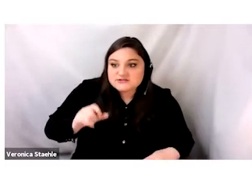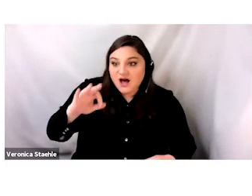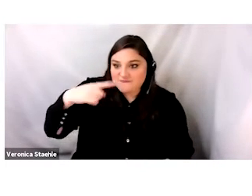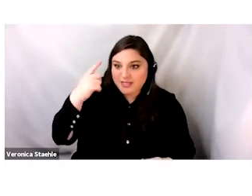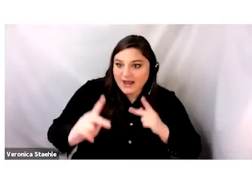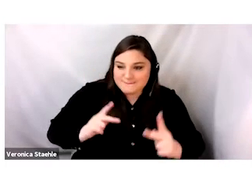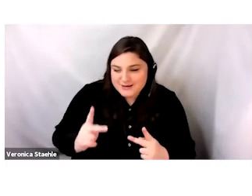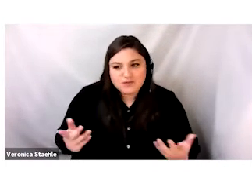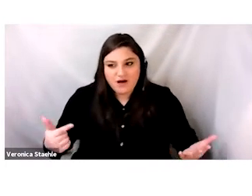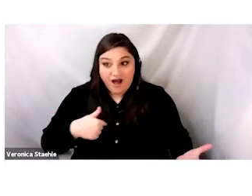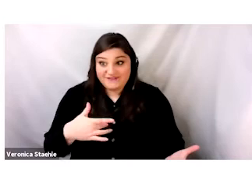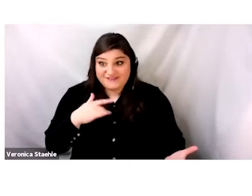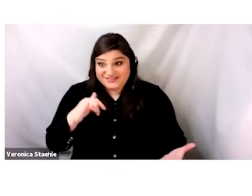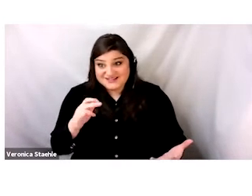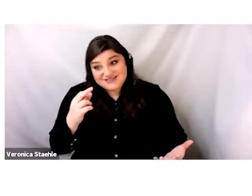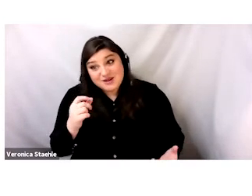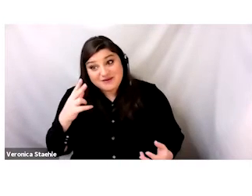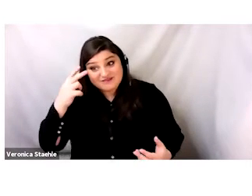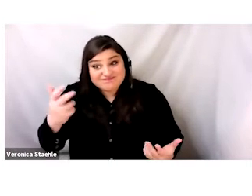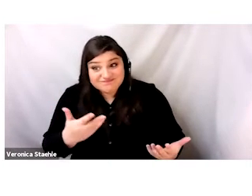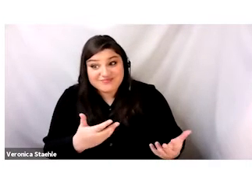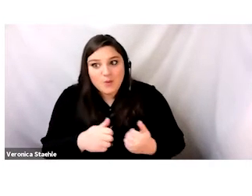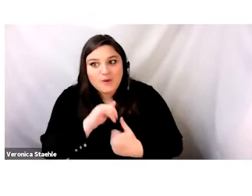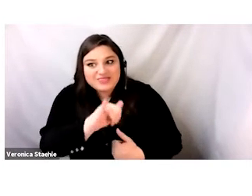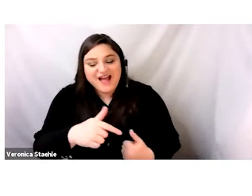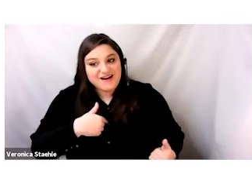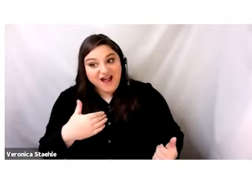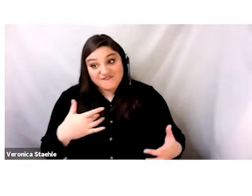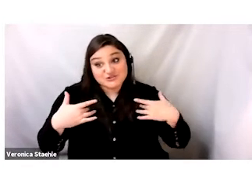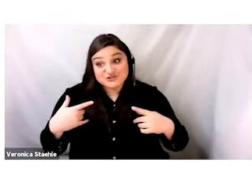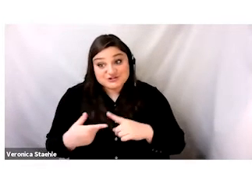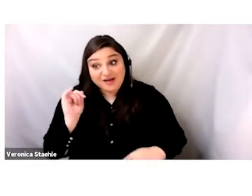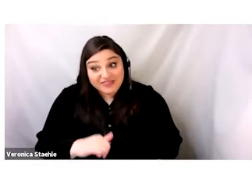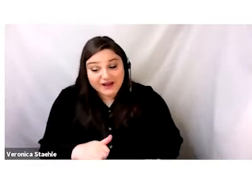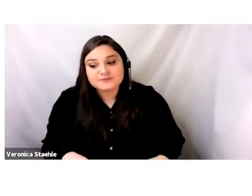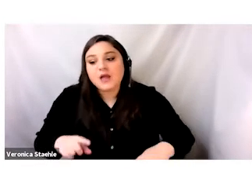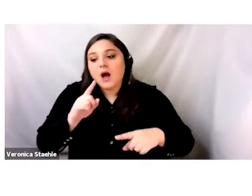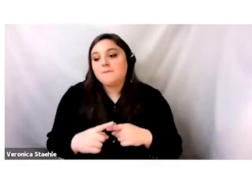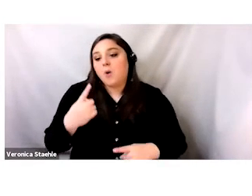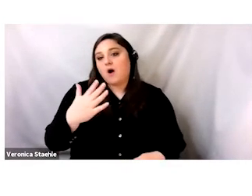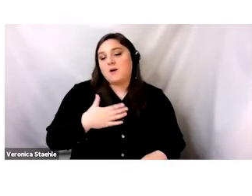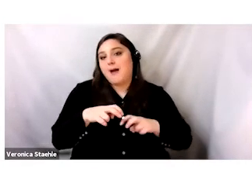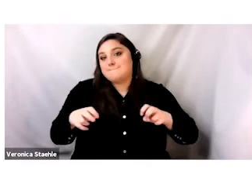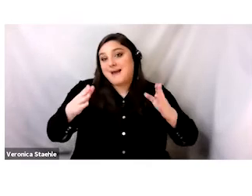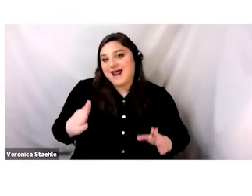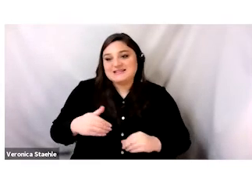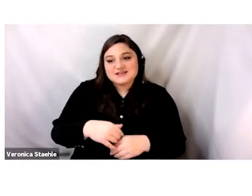But I was on a panel at Harvard a few years ago, and one of my panelists actually said, I personally believe that the people